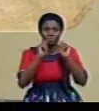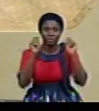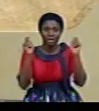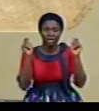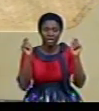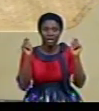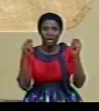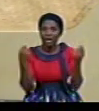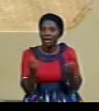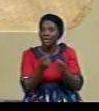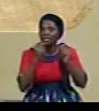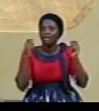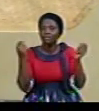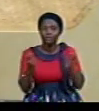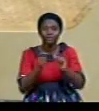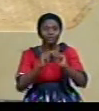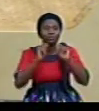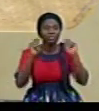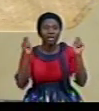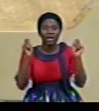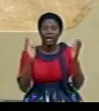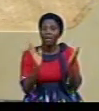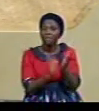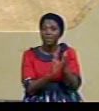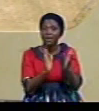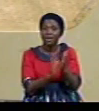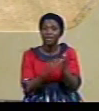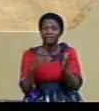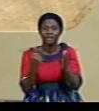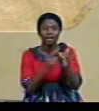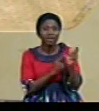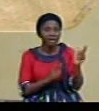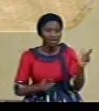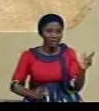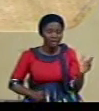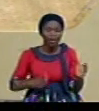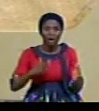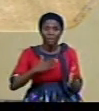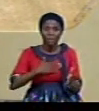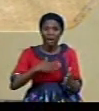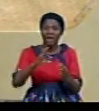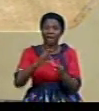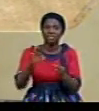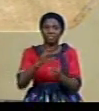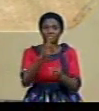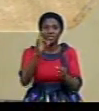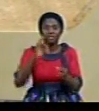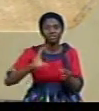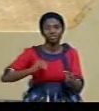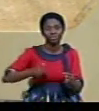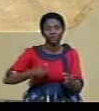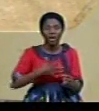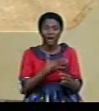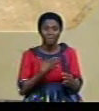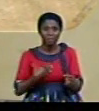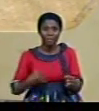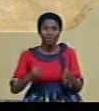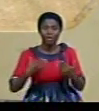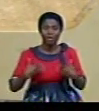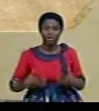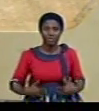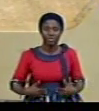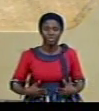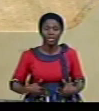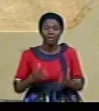hallelujah hallelujah praise the Lord my spirit soul